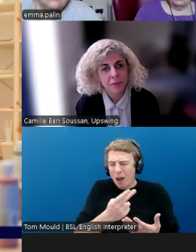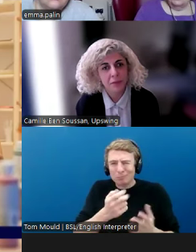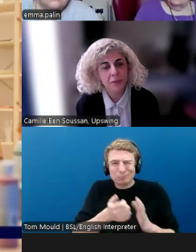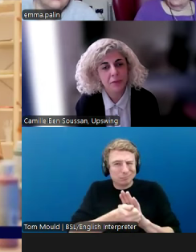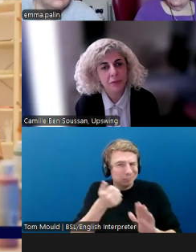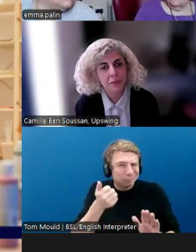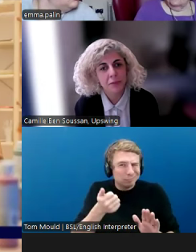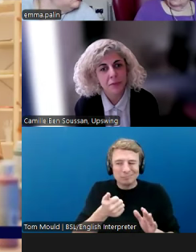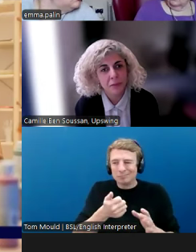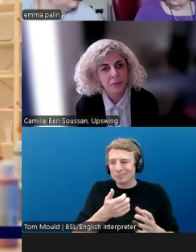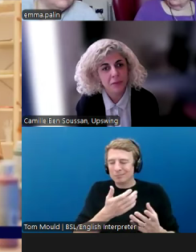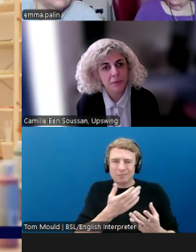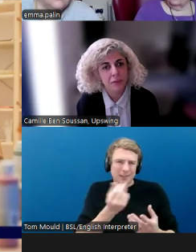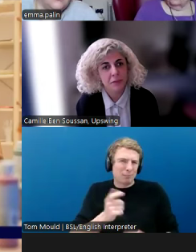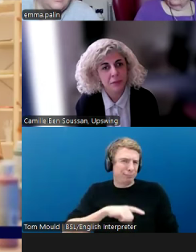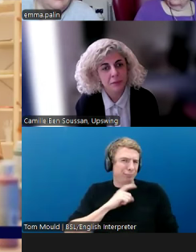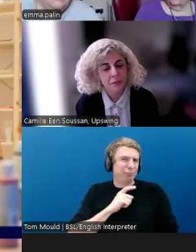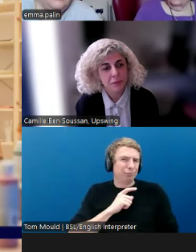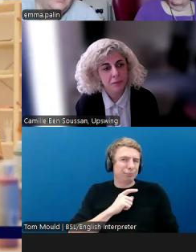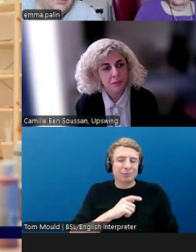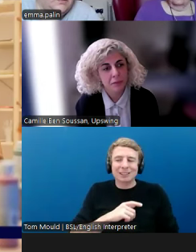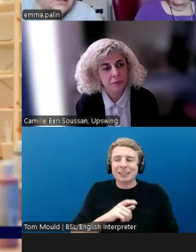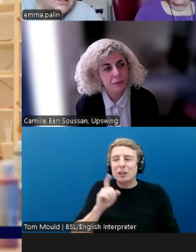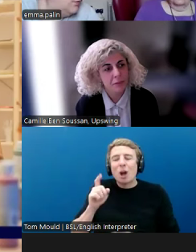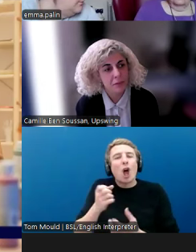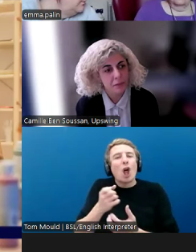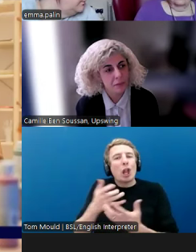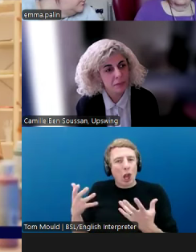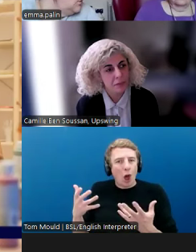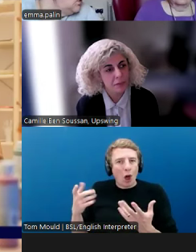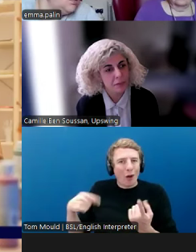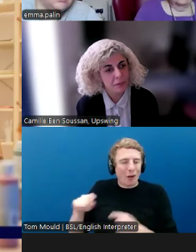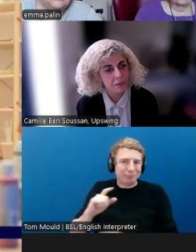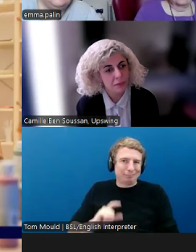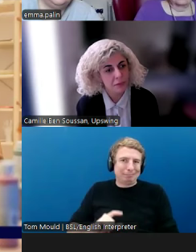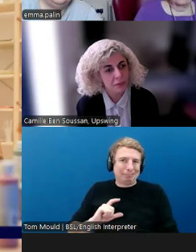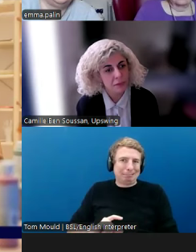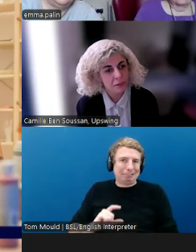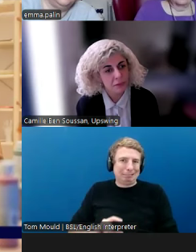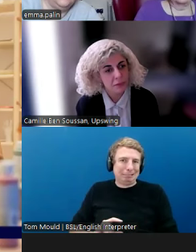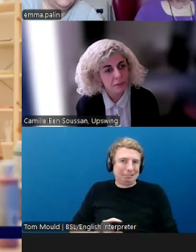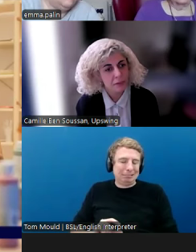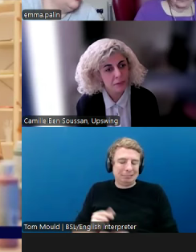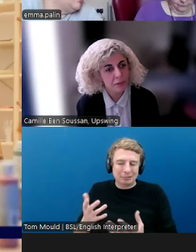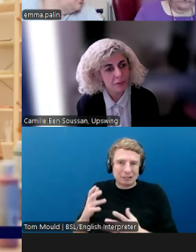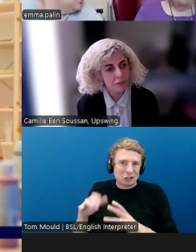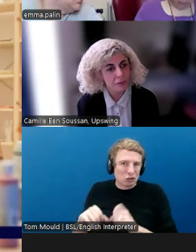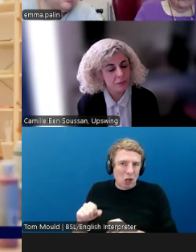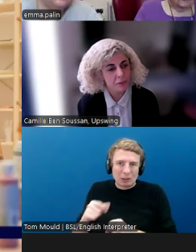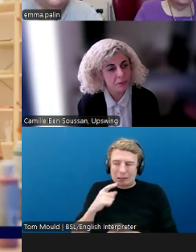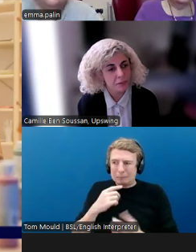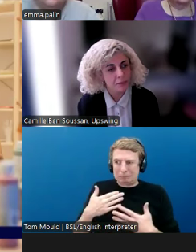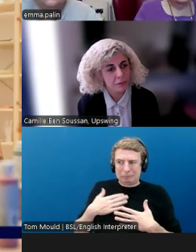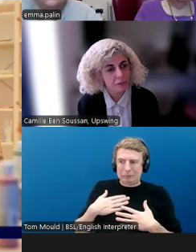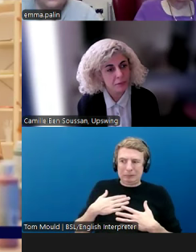of confidence, but the majority of the workforce that we're aware with do struggle and will often say, "Oh no, I